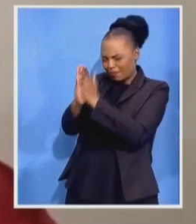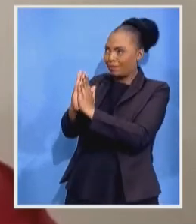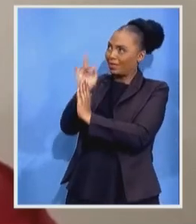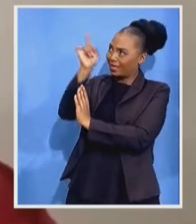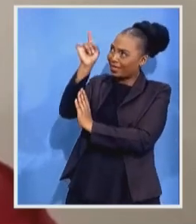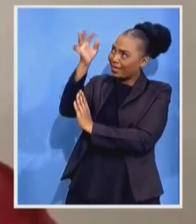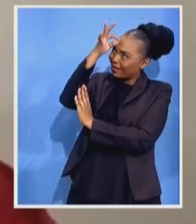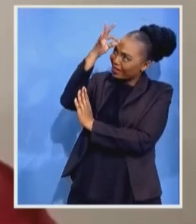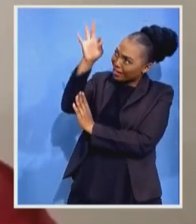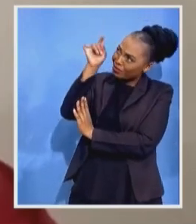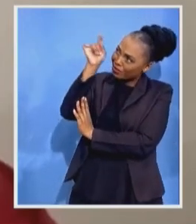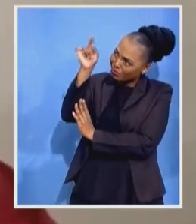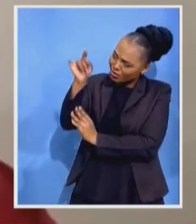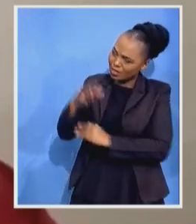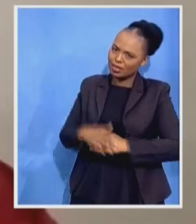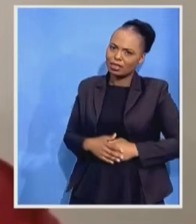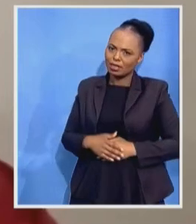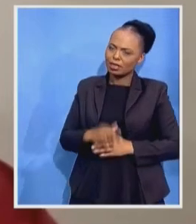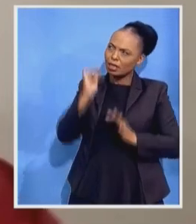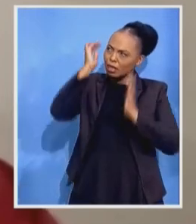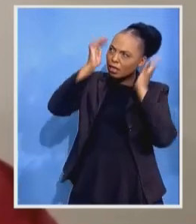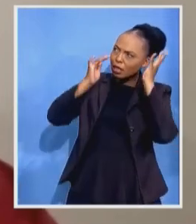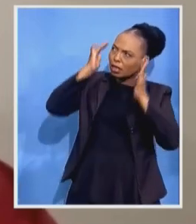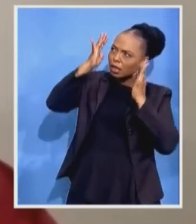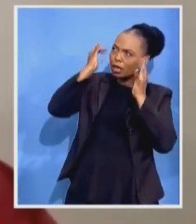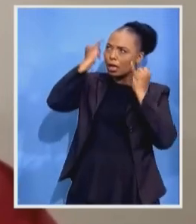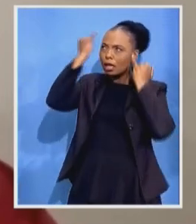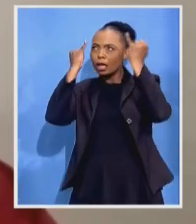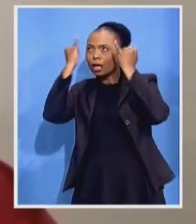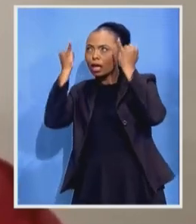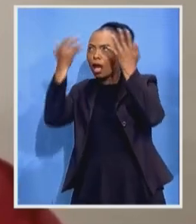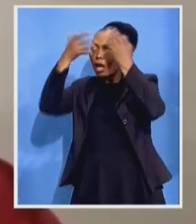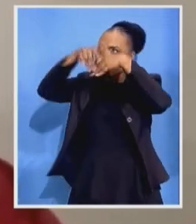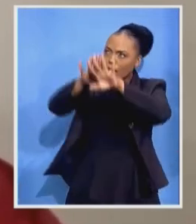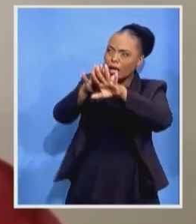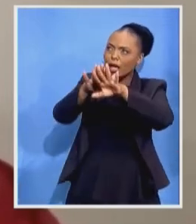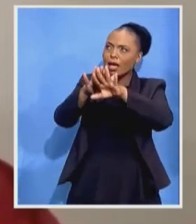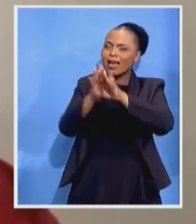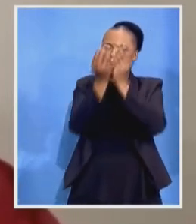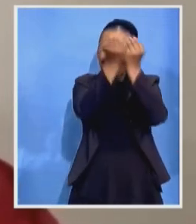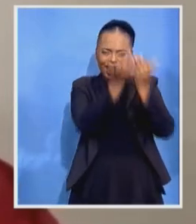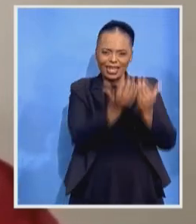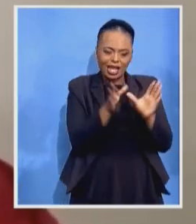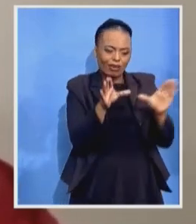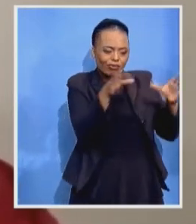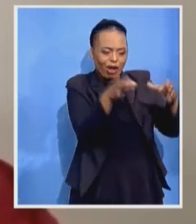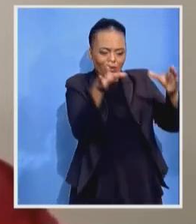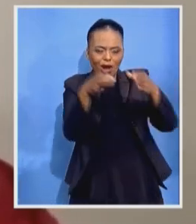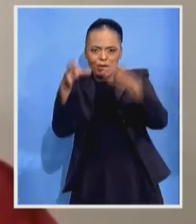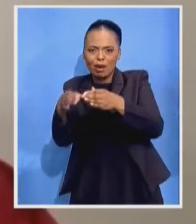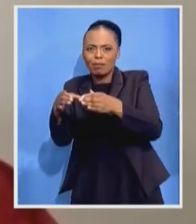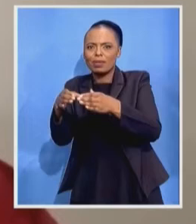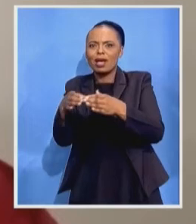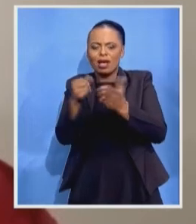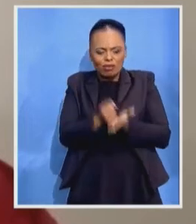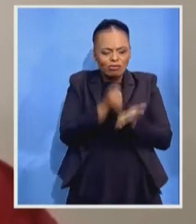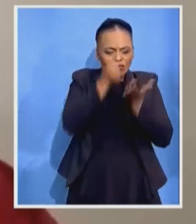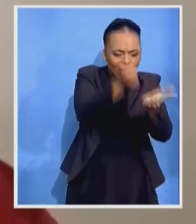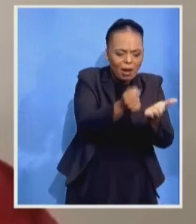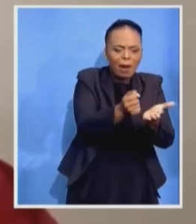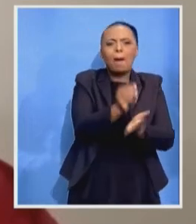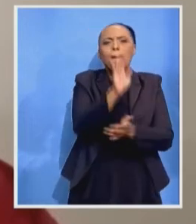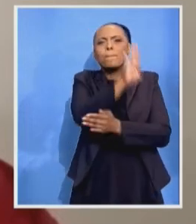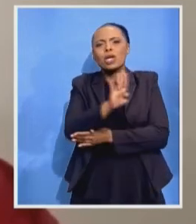pressure on the financial sector to release the billions, if not trillions of rands, of monies in pension